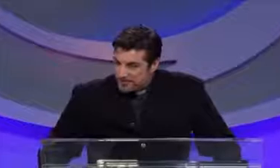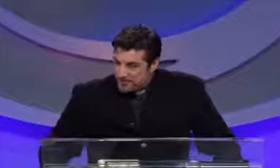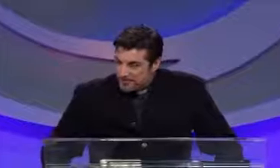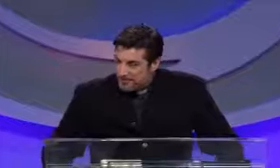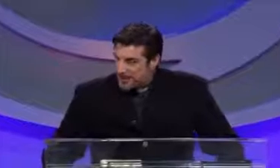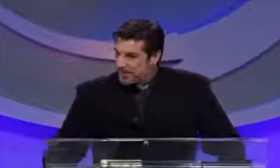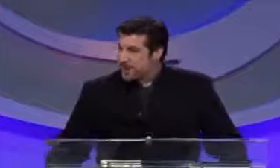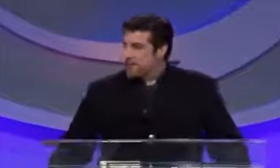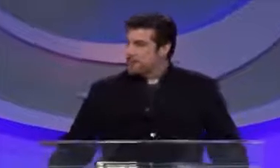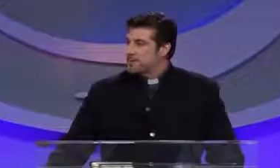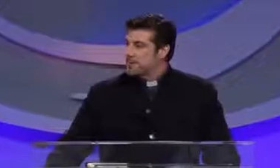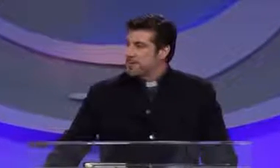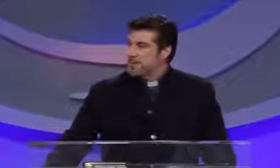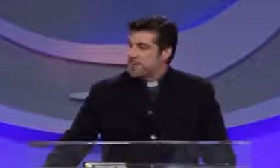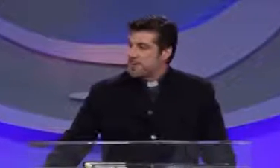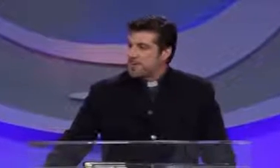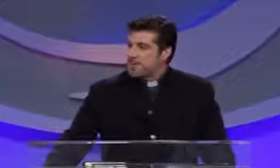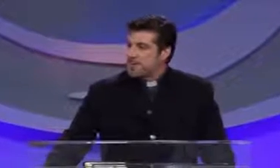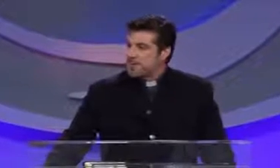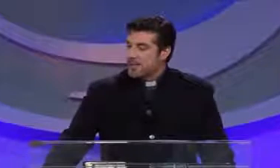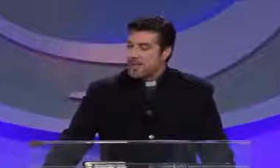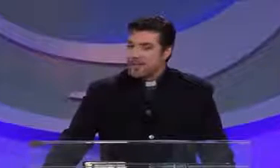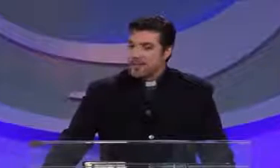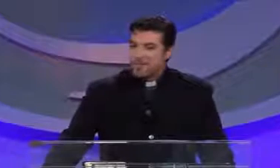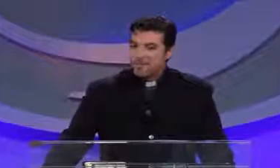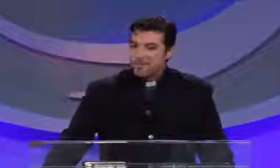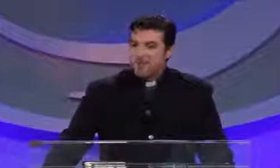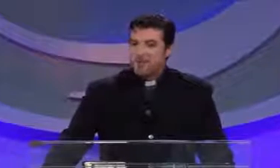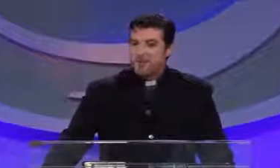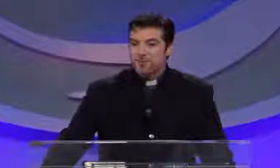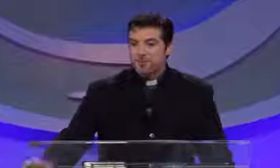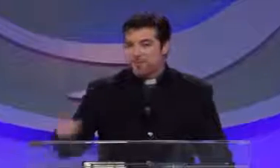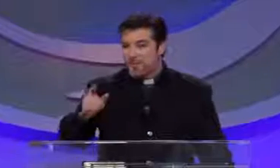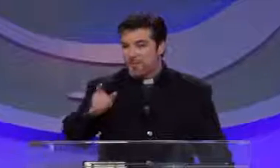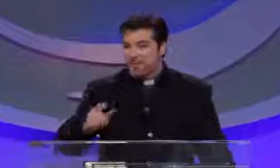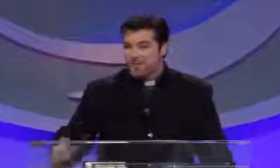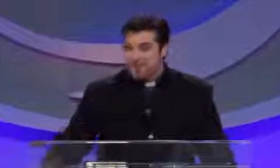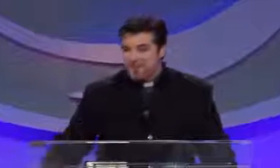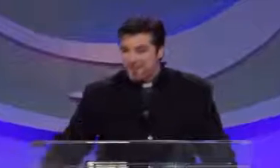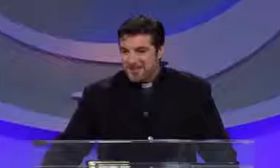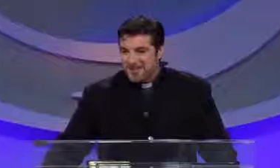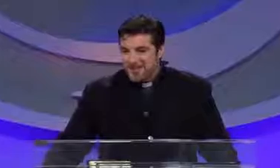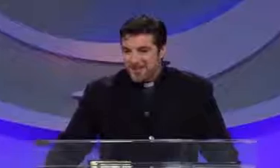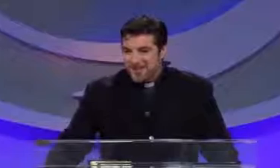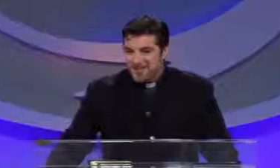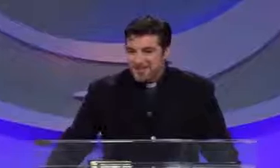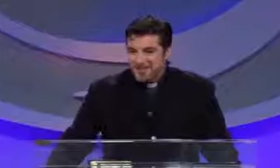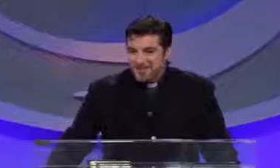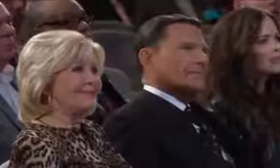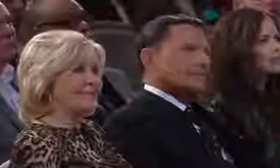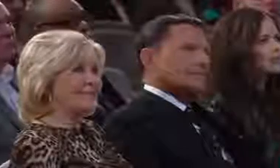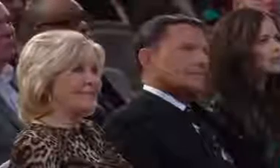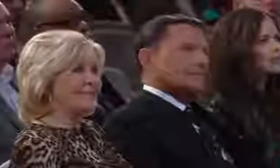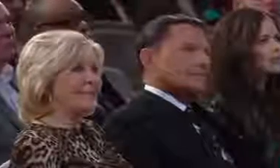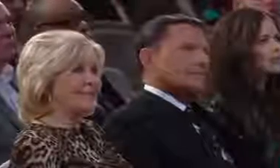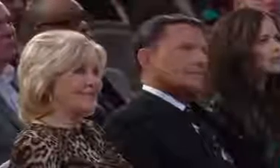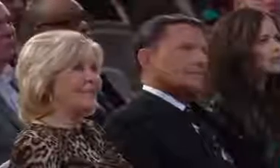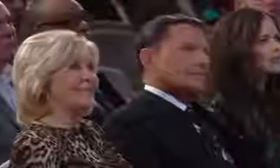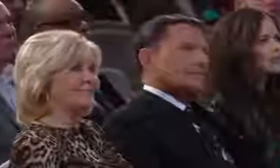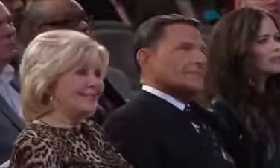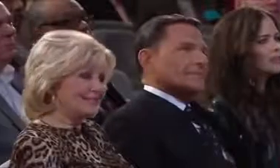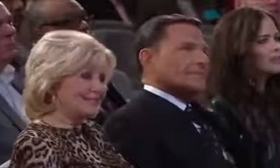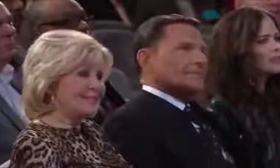Kenneth Copeland, without a doubt, he received me in South Africa very much. So we connected very quickly, you and I. And Emmy